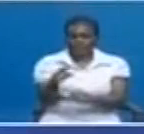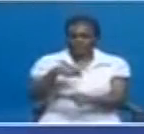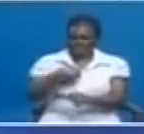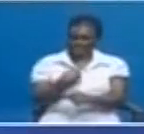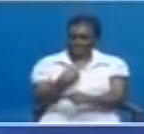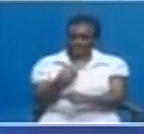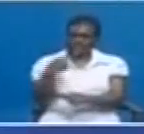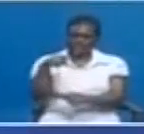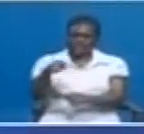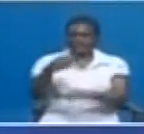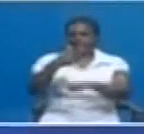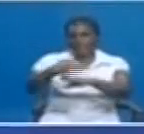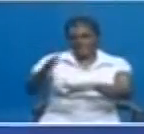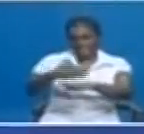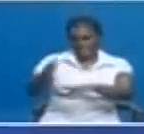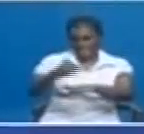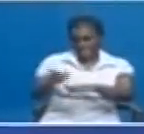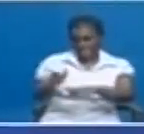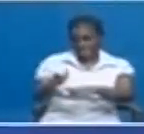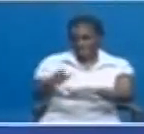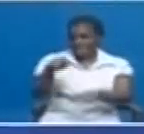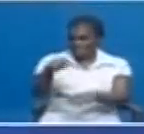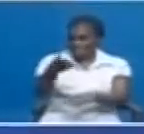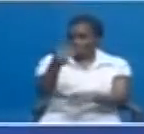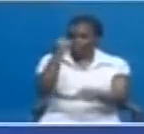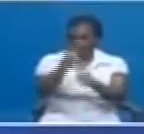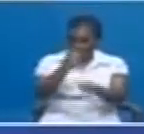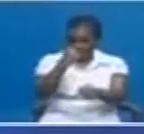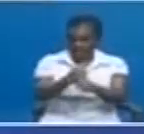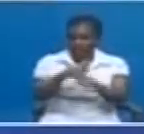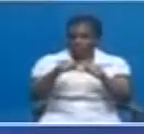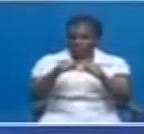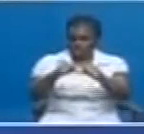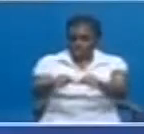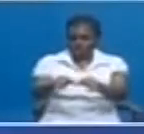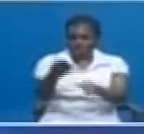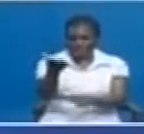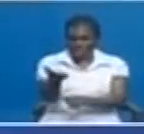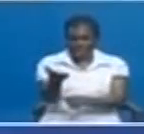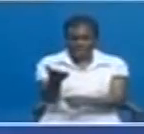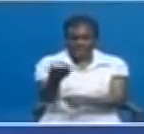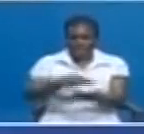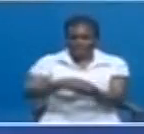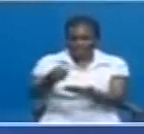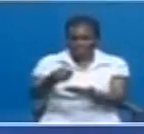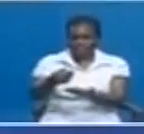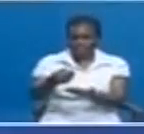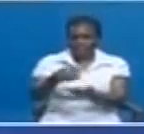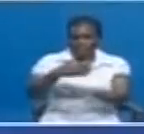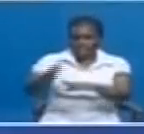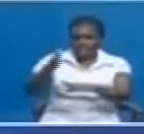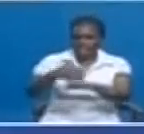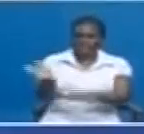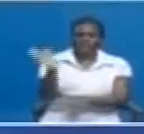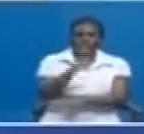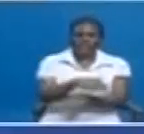me, they should have just leased. And for that, the ones that are still operational and they are in their books, they should sell and lease it back, release some of the